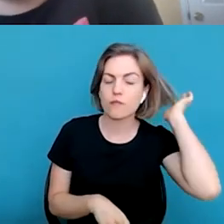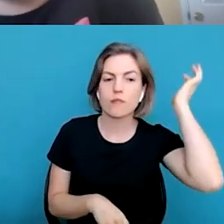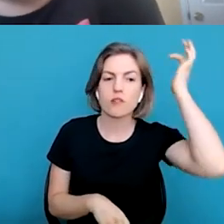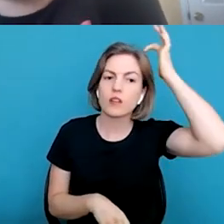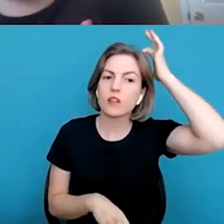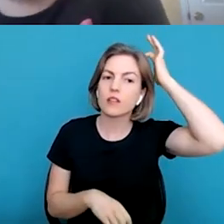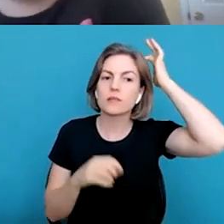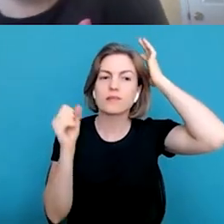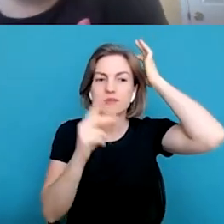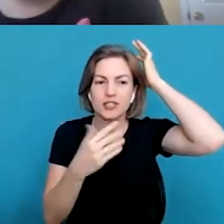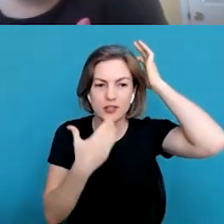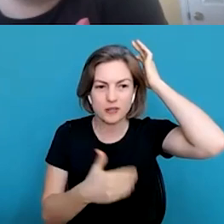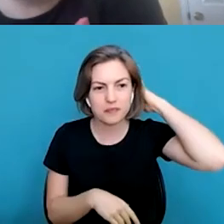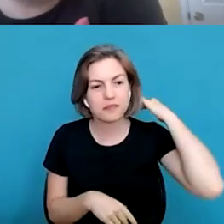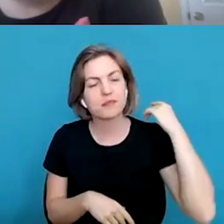Oh, good.